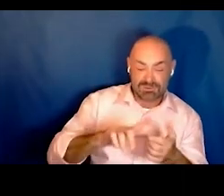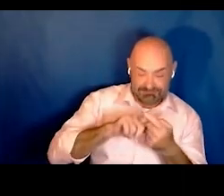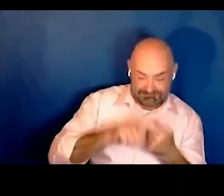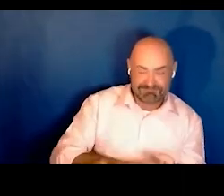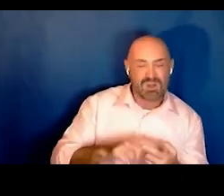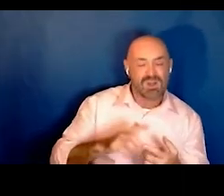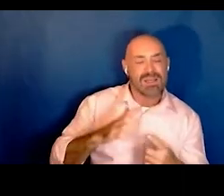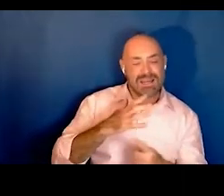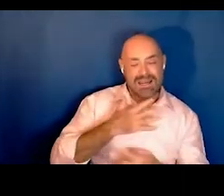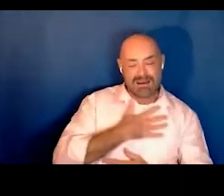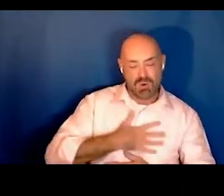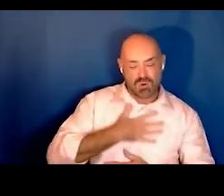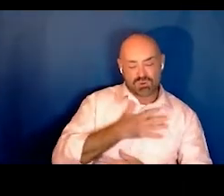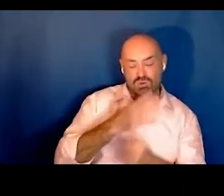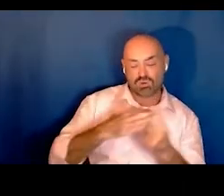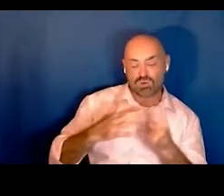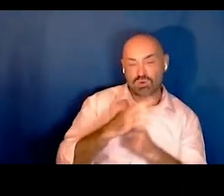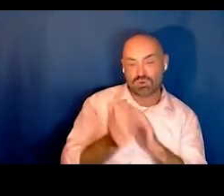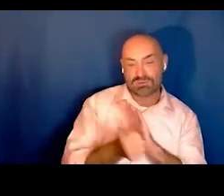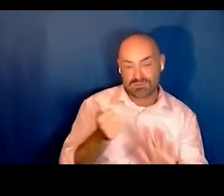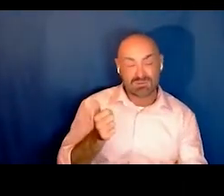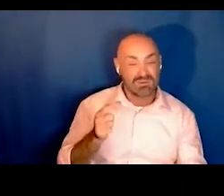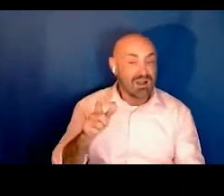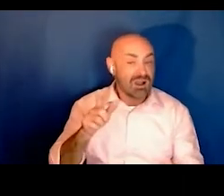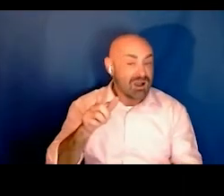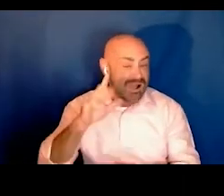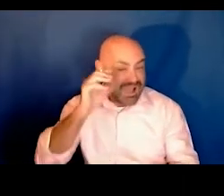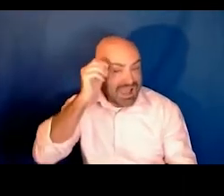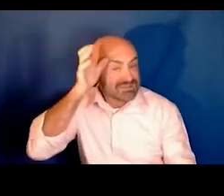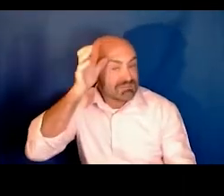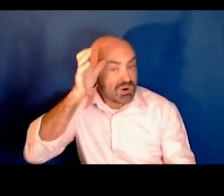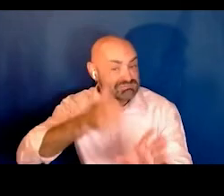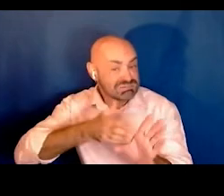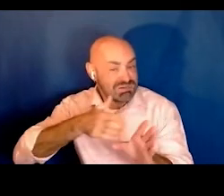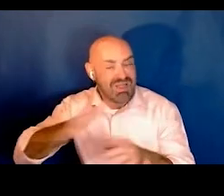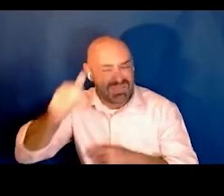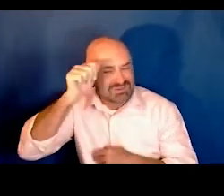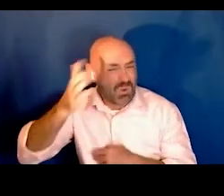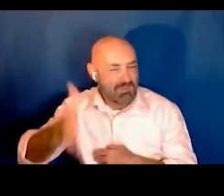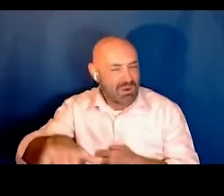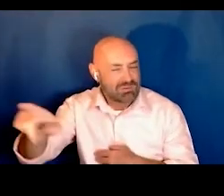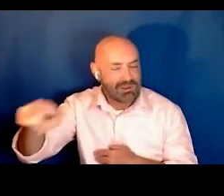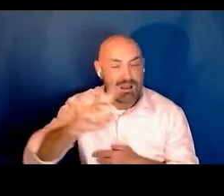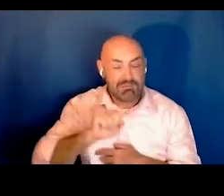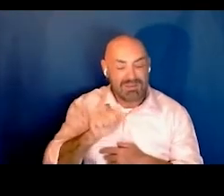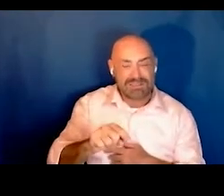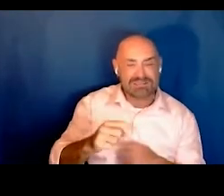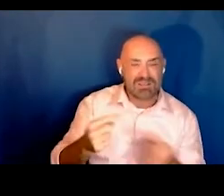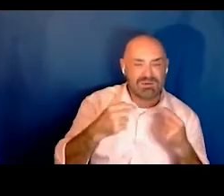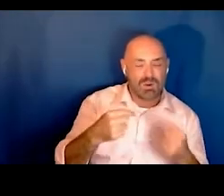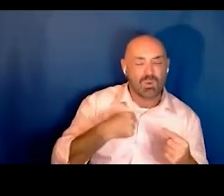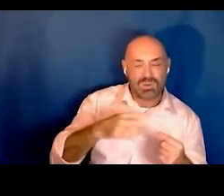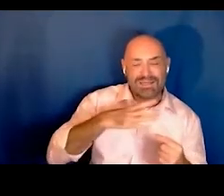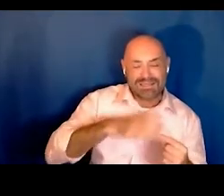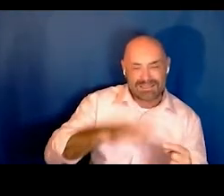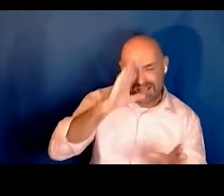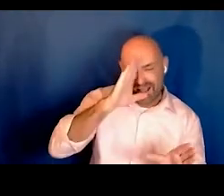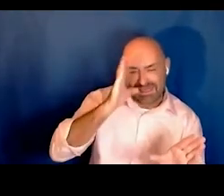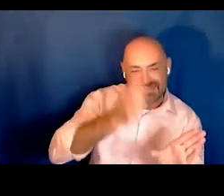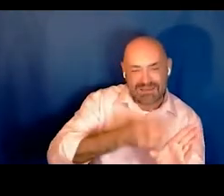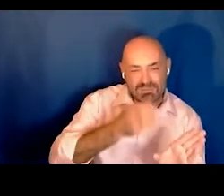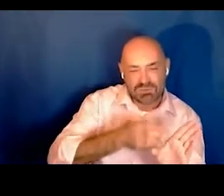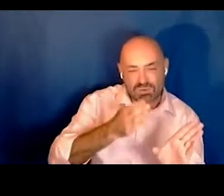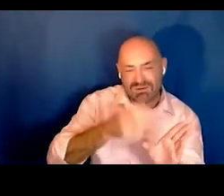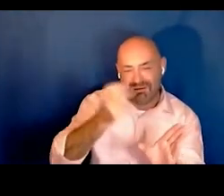that mental health and well-being professionals know about. And in response to this rational threat, we need a psychological and therapeutic understanding